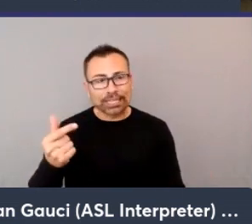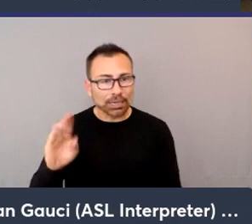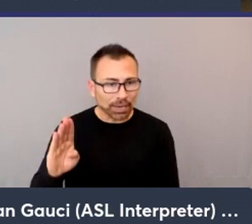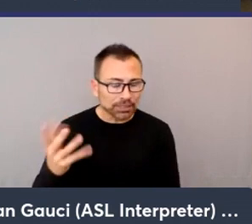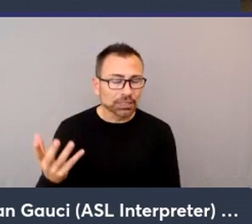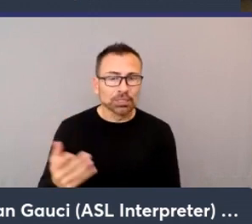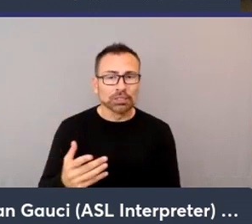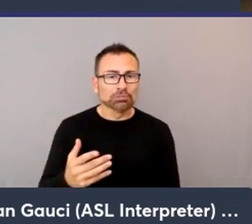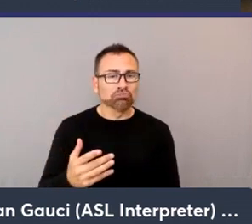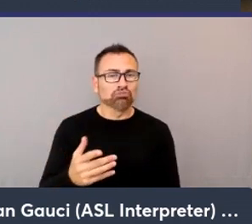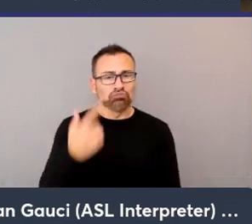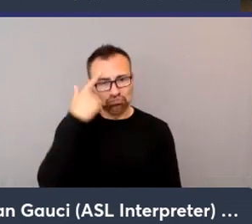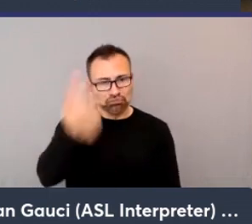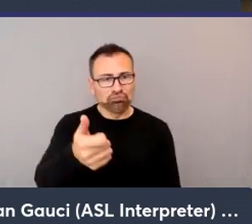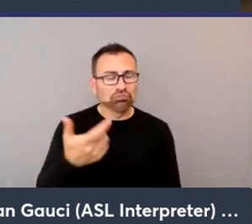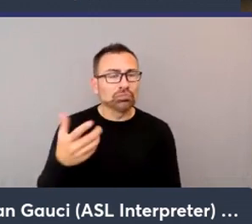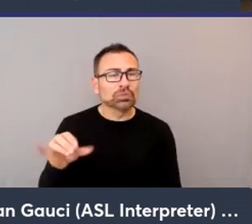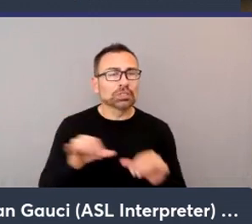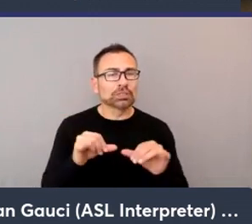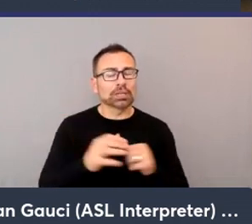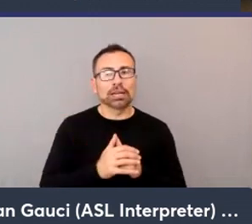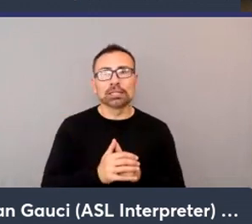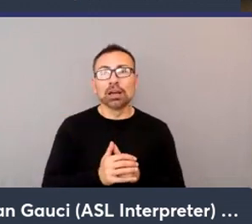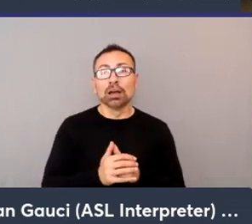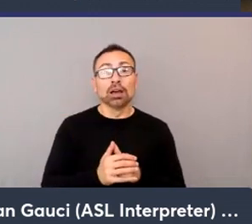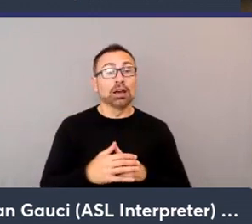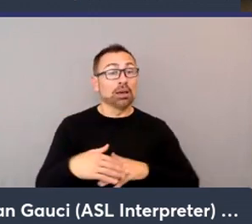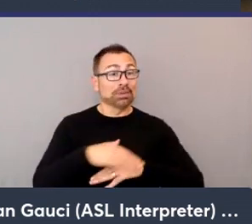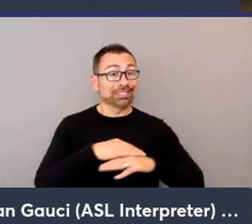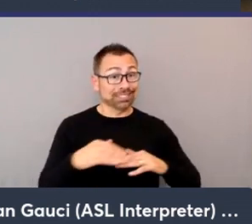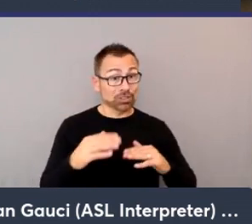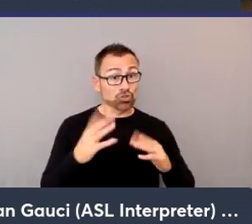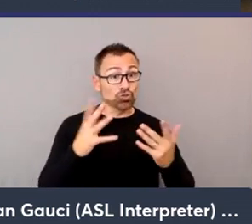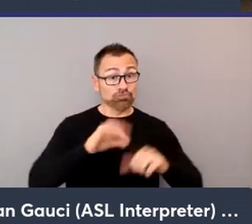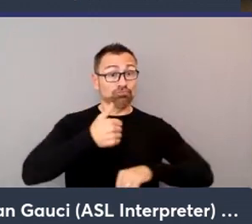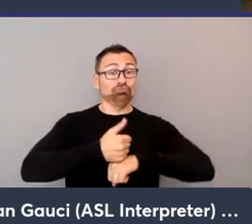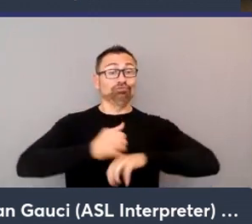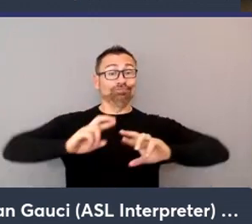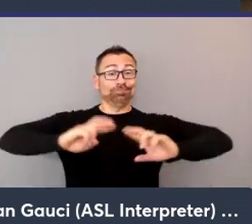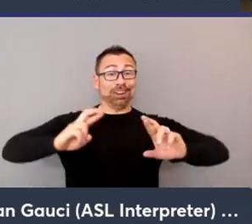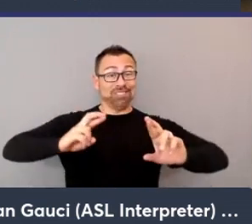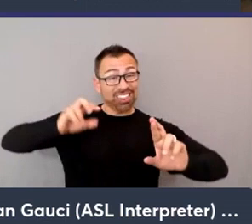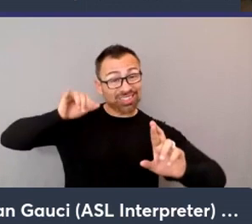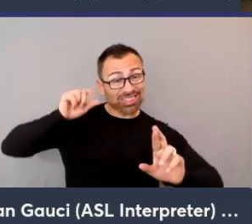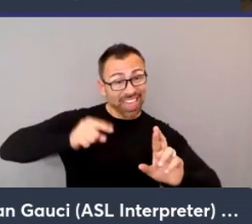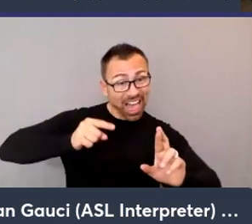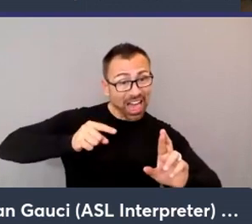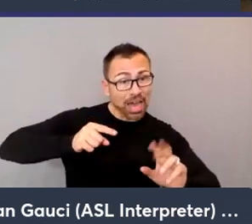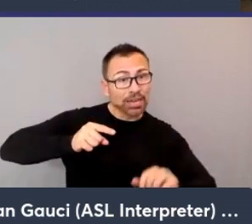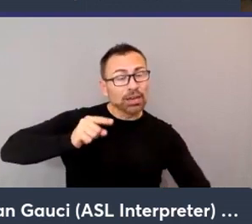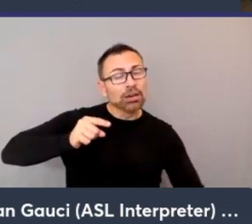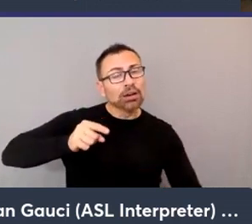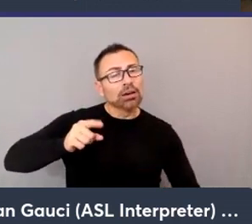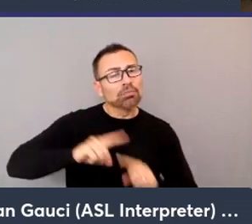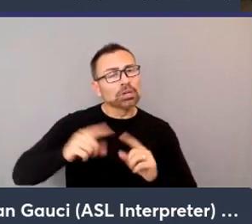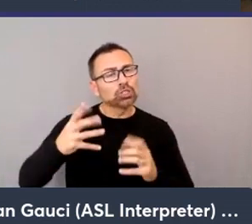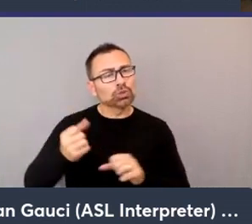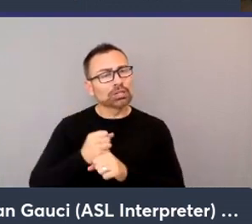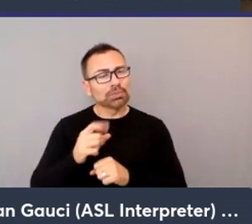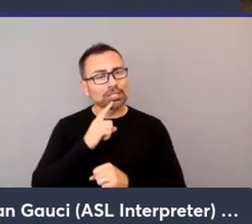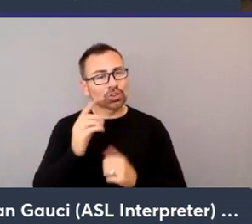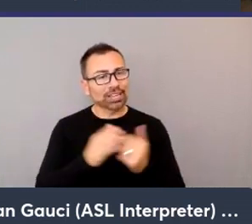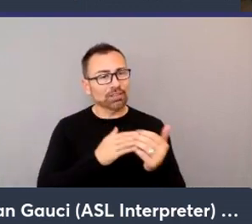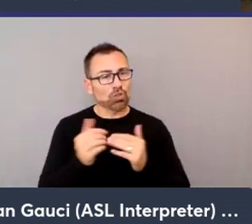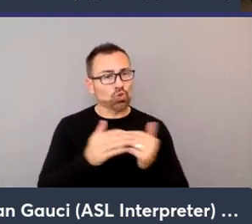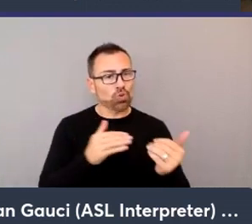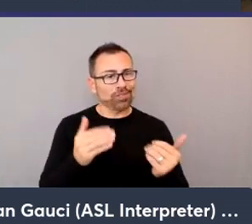size. And for you basically provision for that, but you want to make sure even though the data size is not